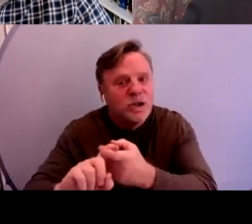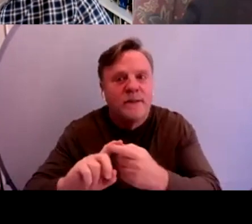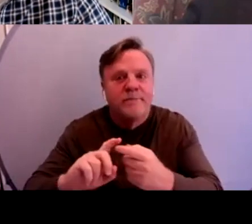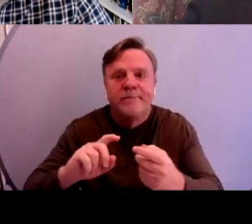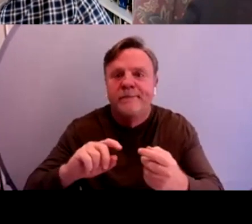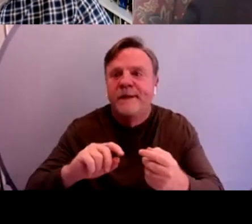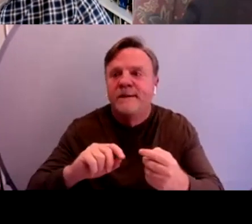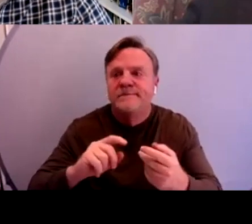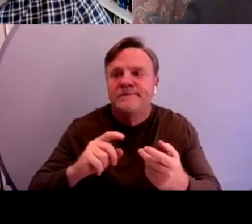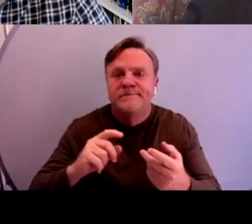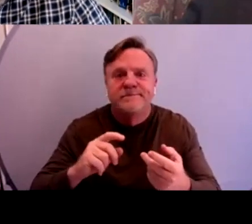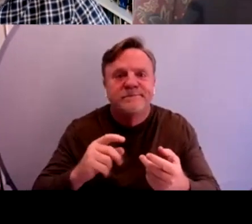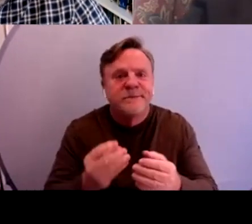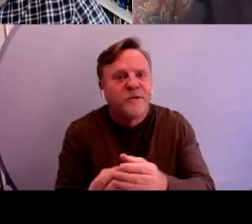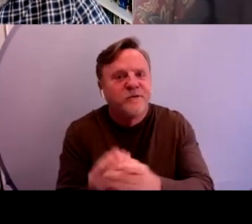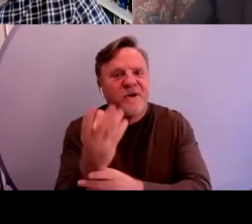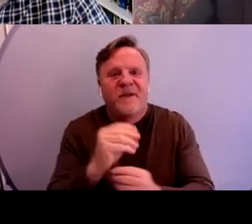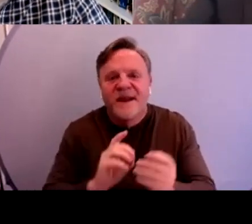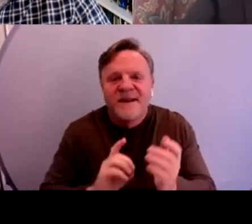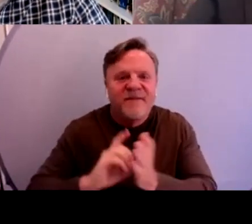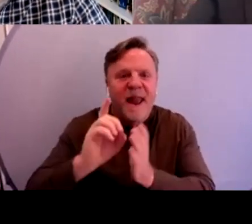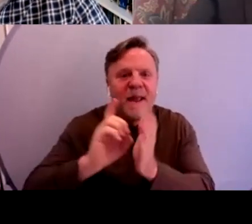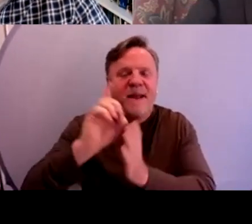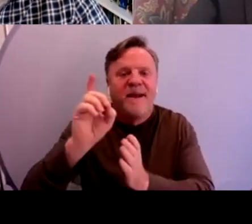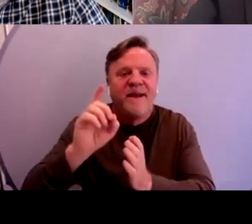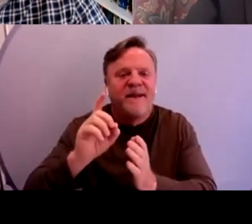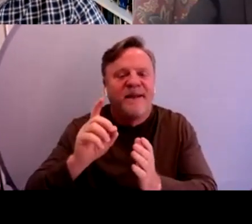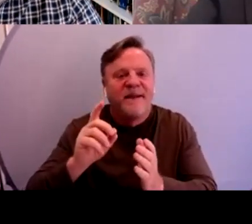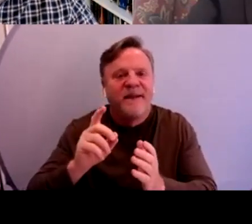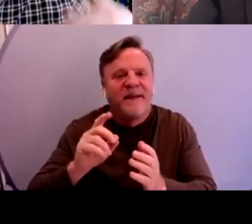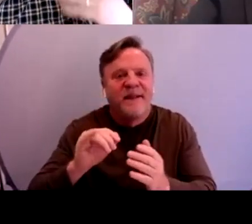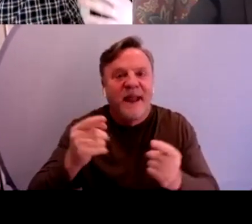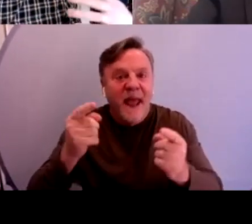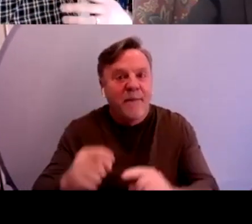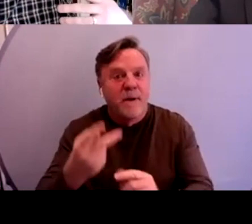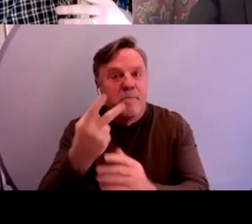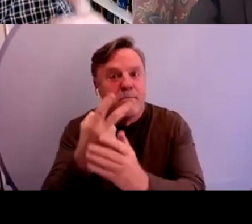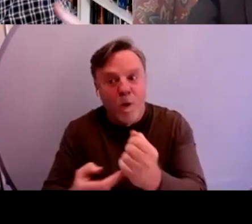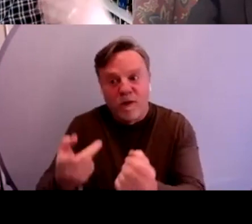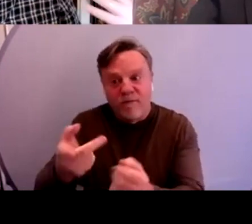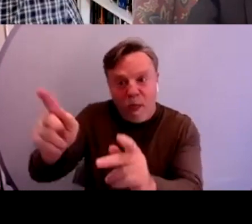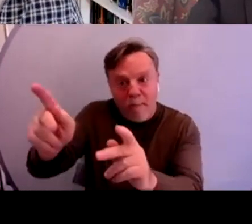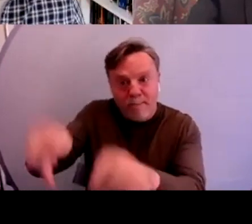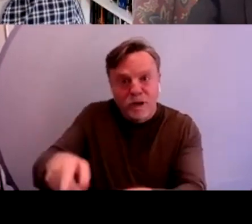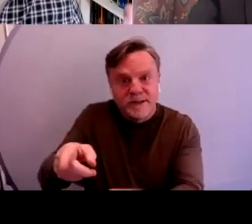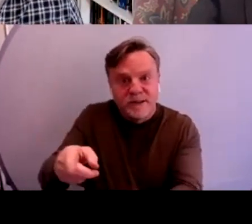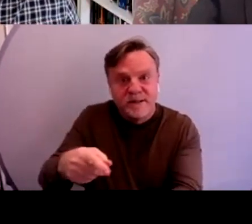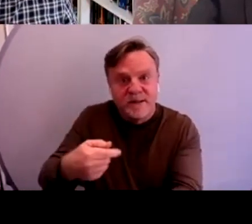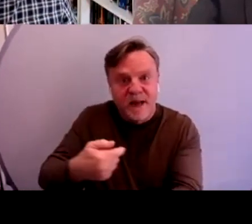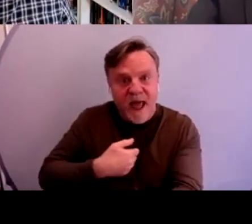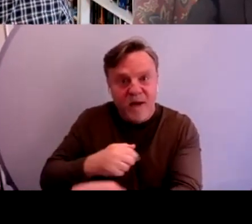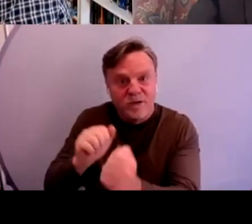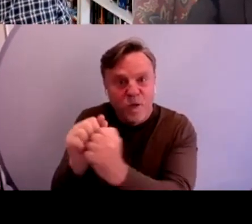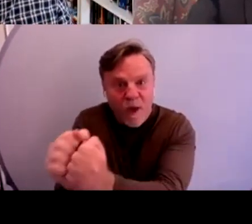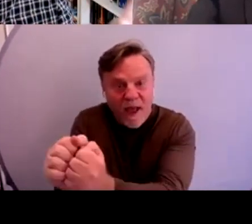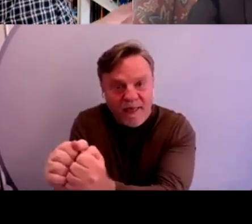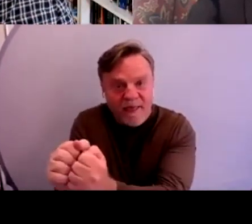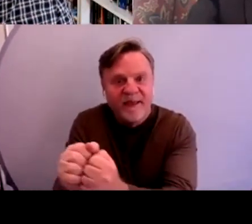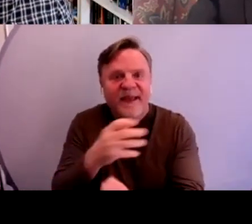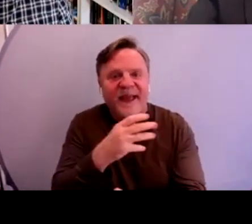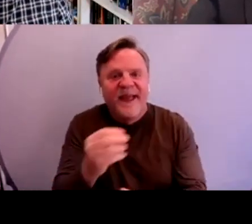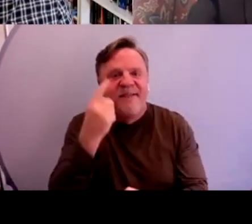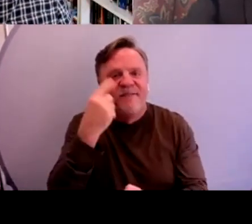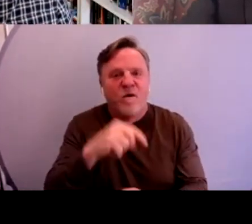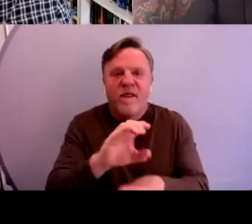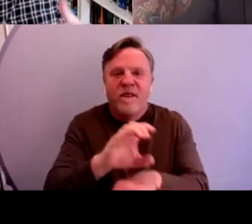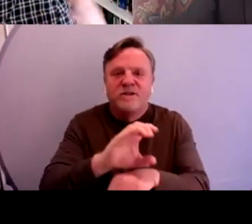just growth and development that happen both for the person who I was accompanying or journeying with, and for the